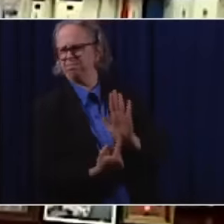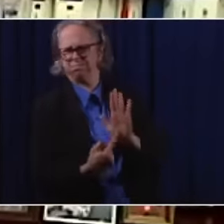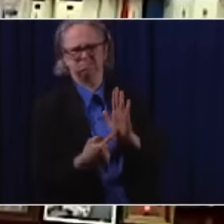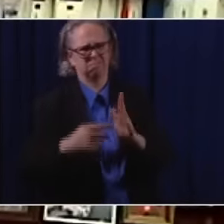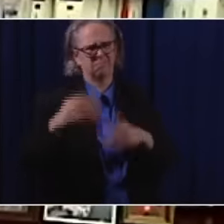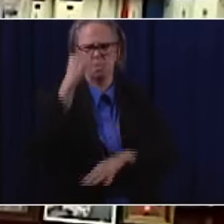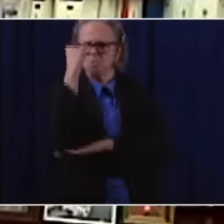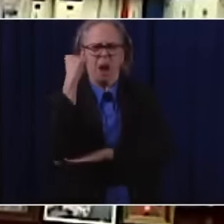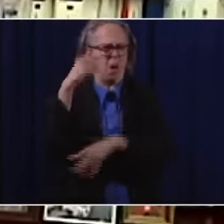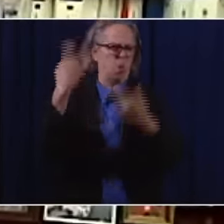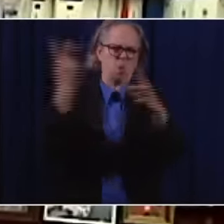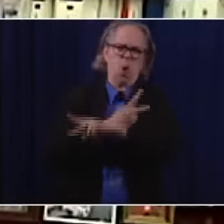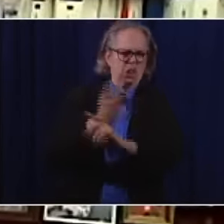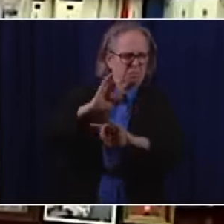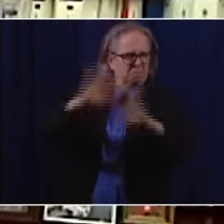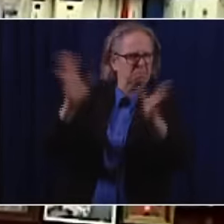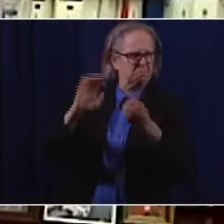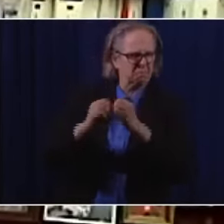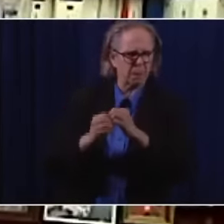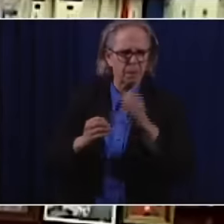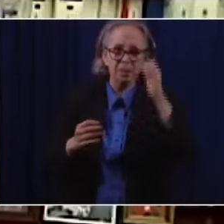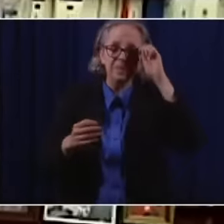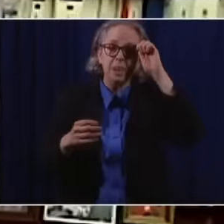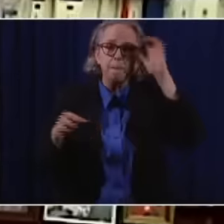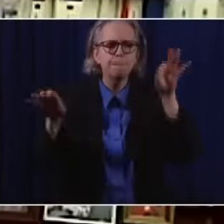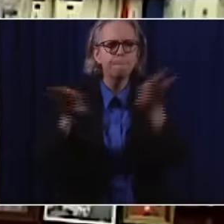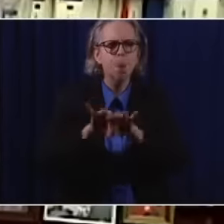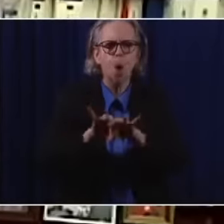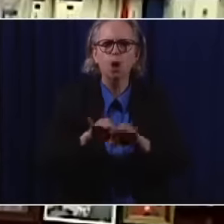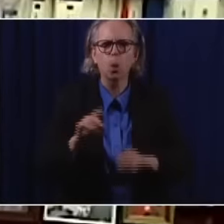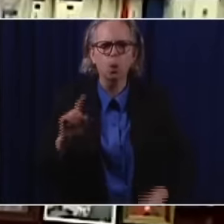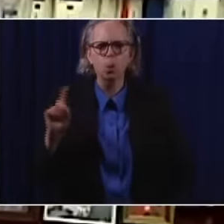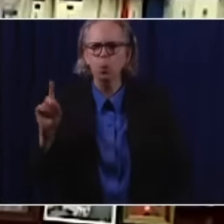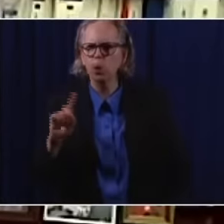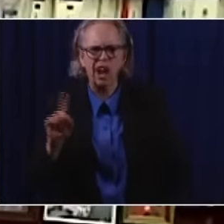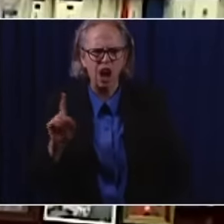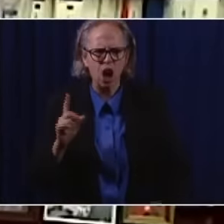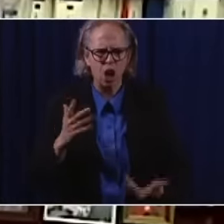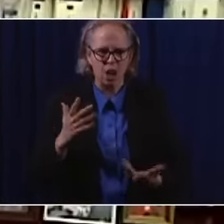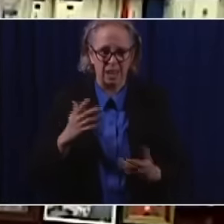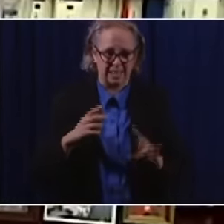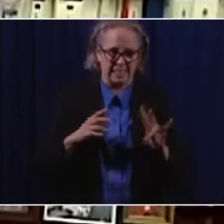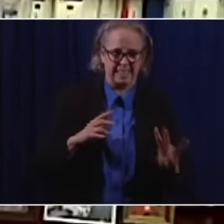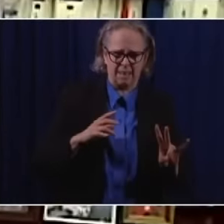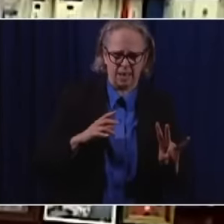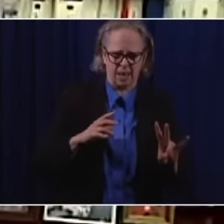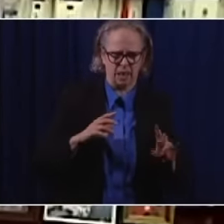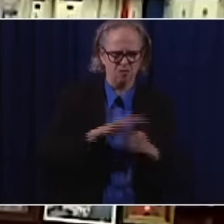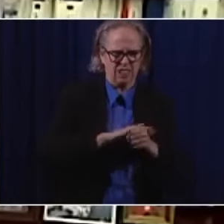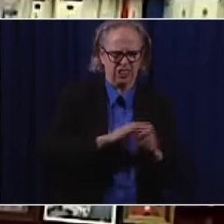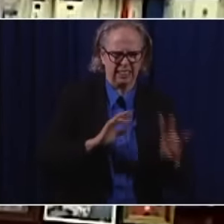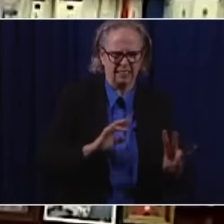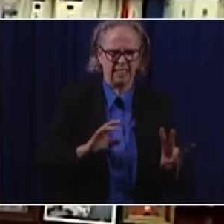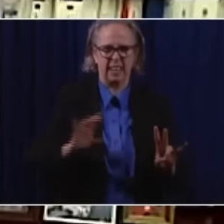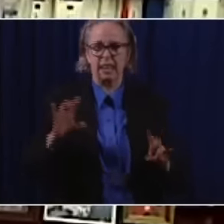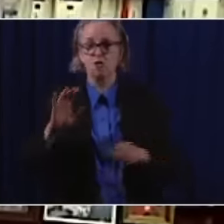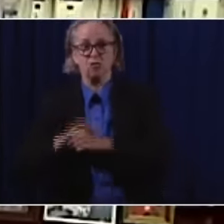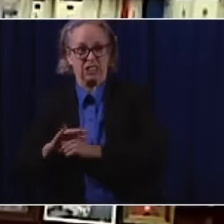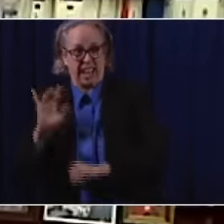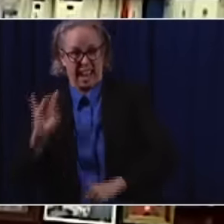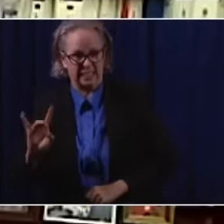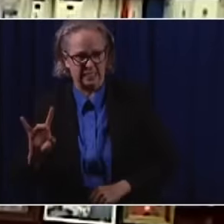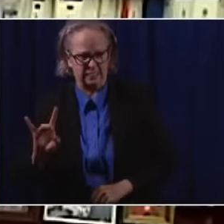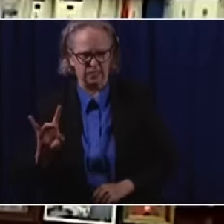about the distribution of those patients. So regions 7 and 8 in my zone are the rural areas of the state where you have smaller hospitals in their